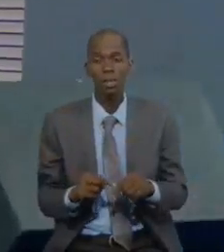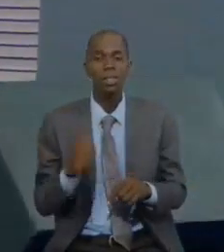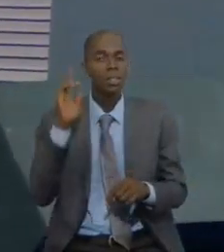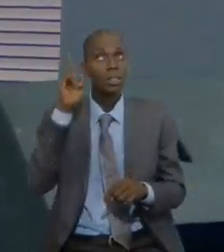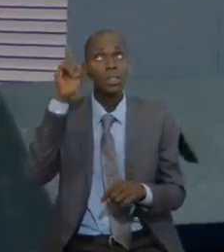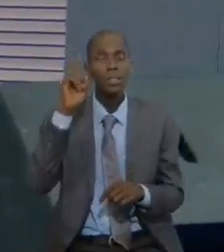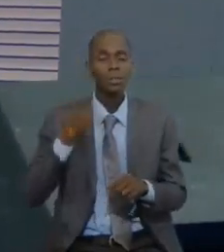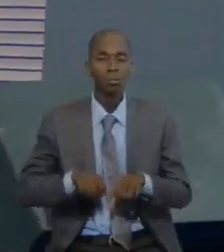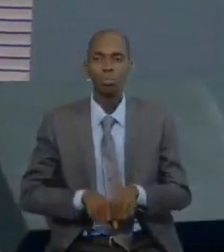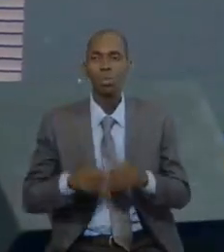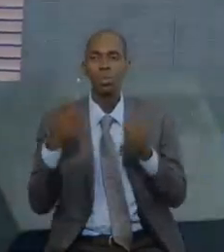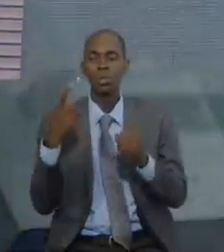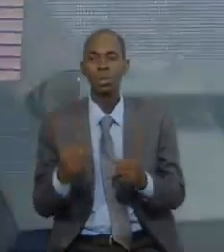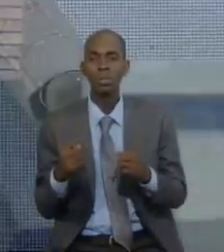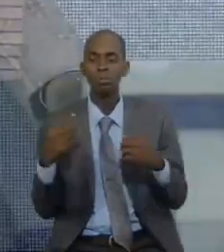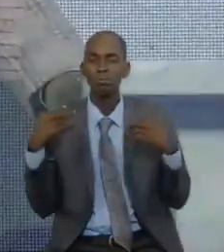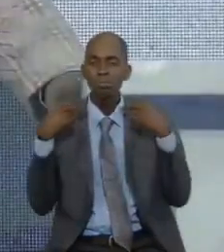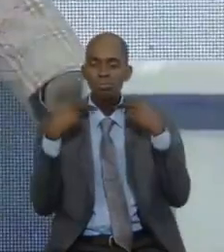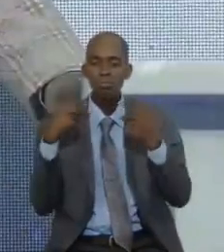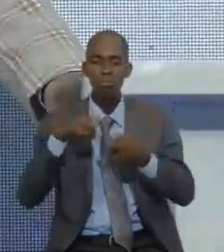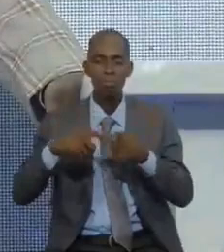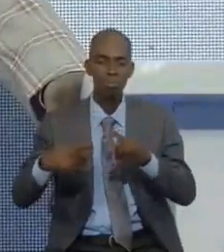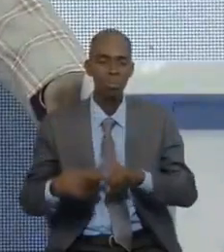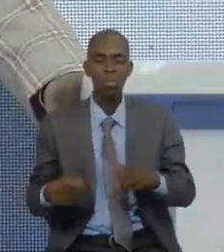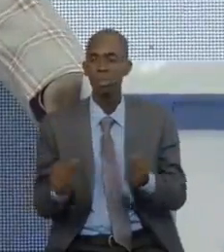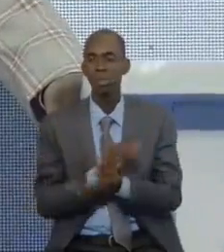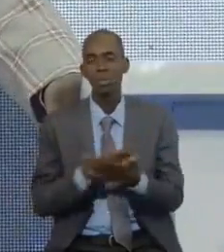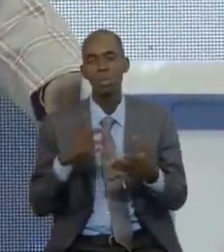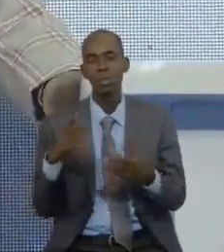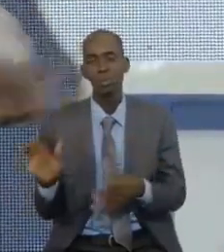their chains, he destroyed their yoke.